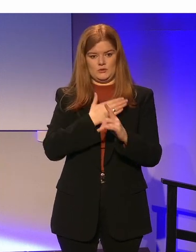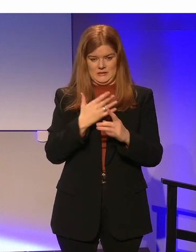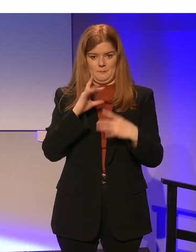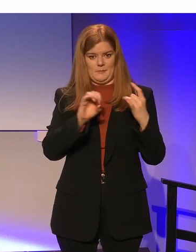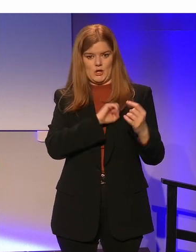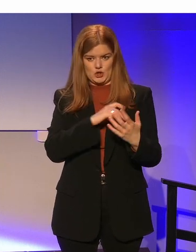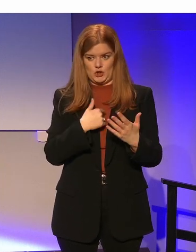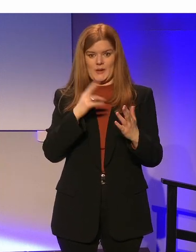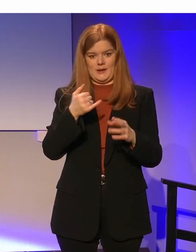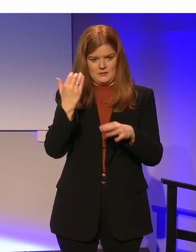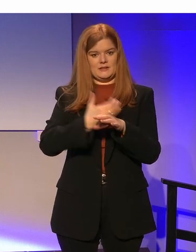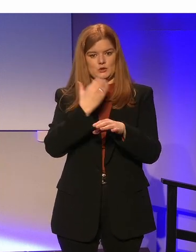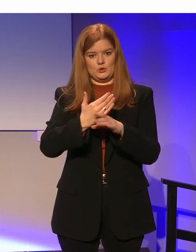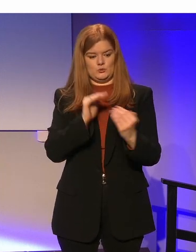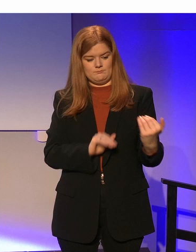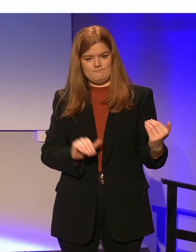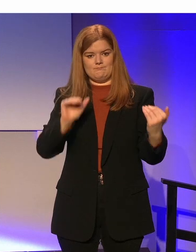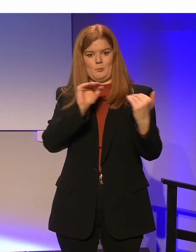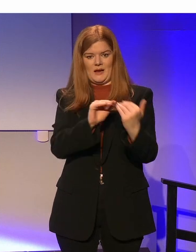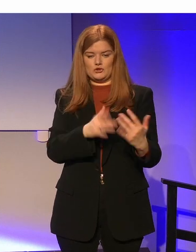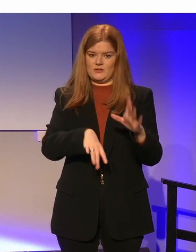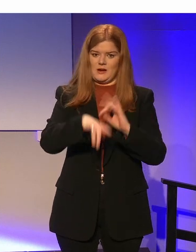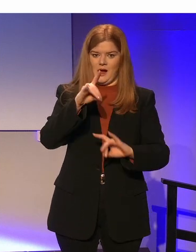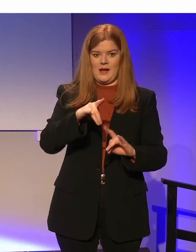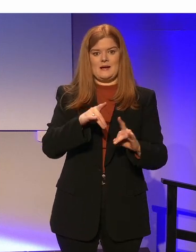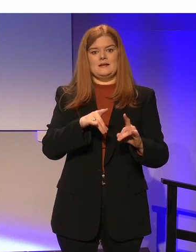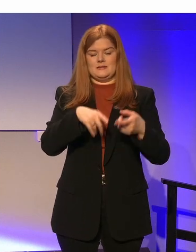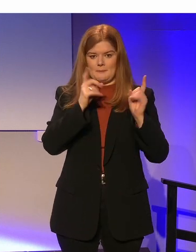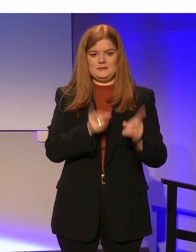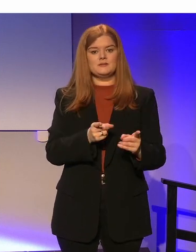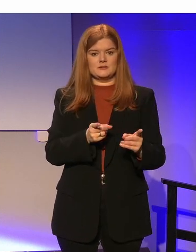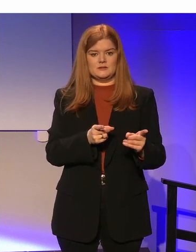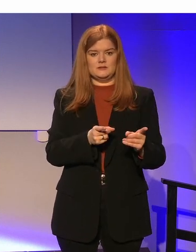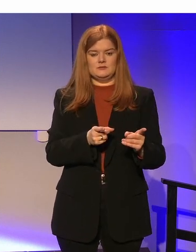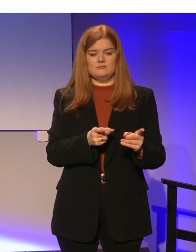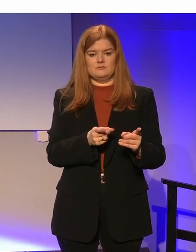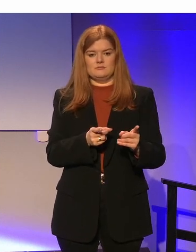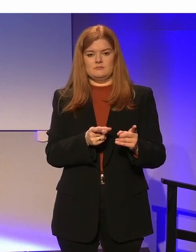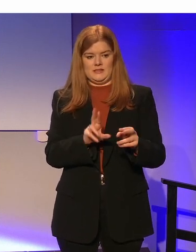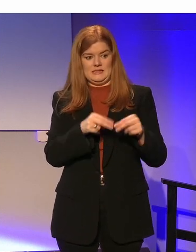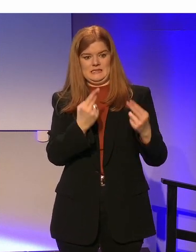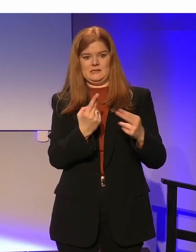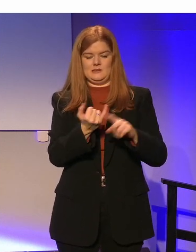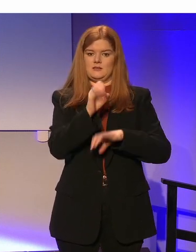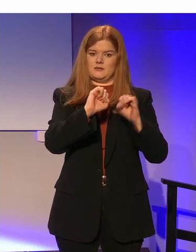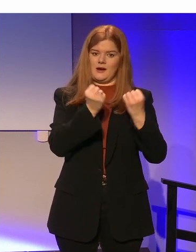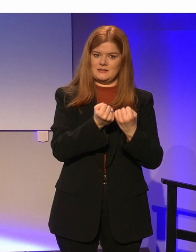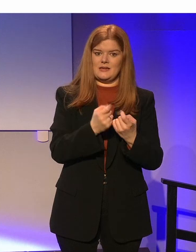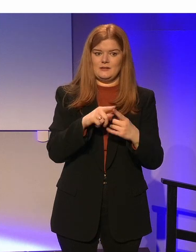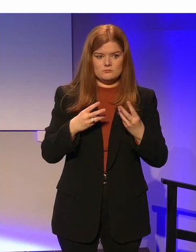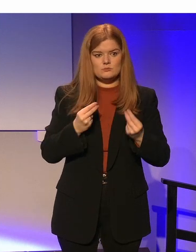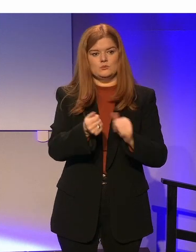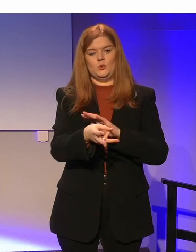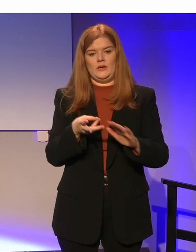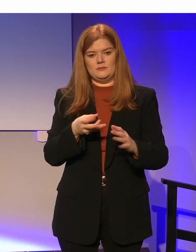to ensure that it continues to meet the significant and increasing demands that are placed on it in the most effective and efficient